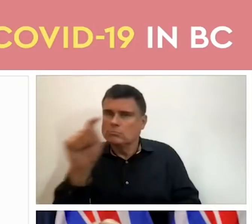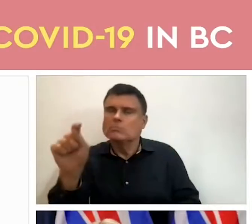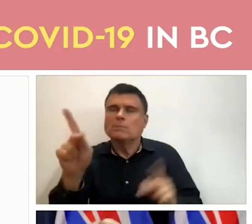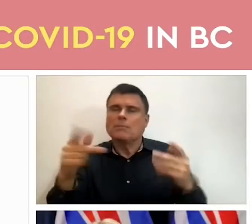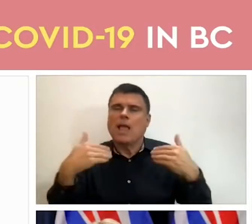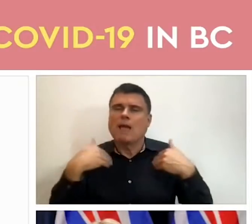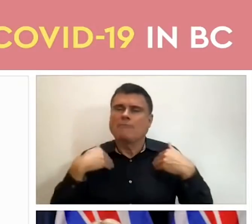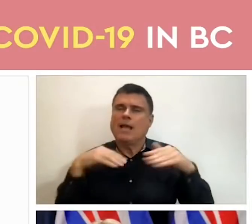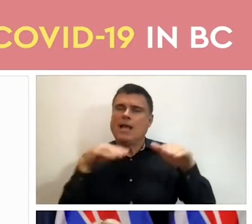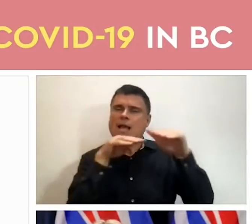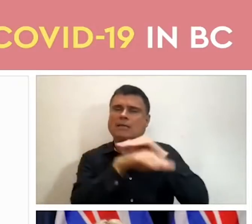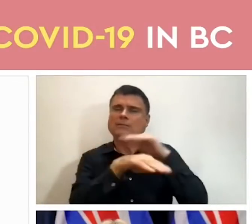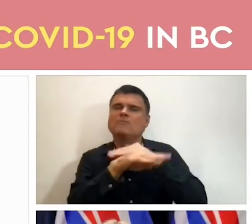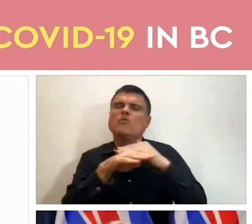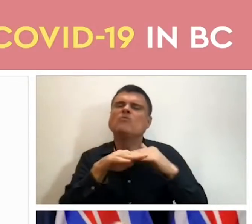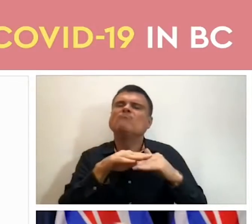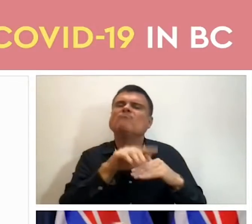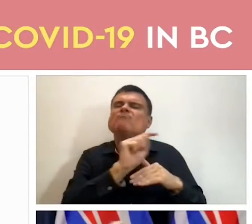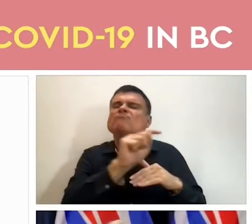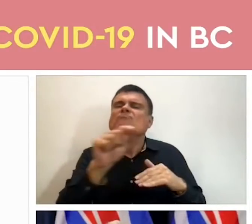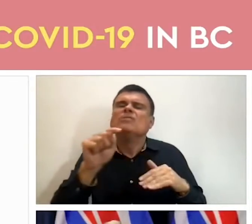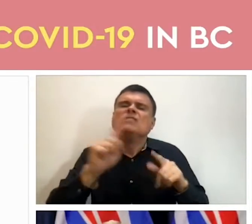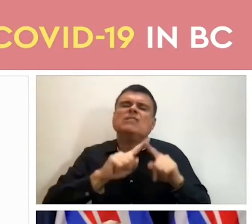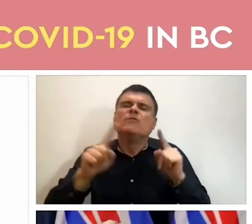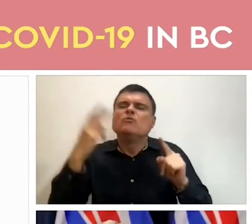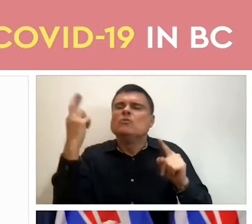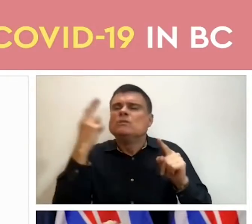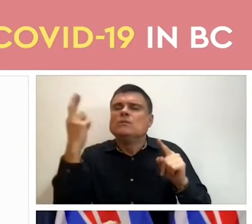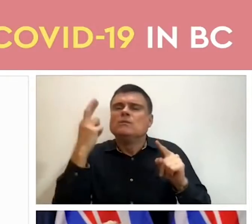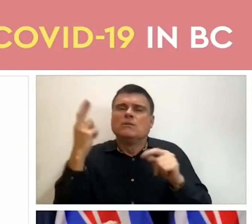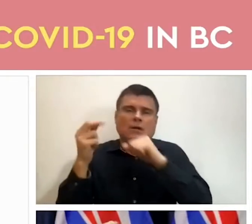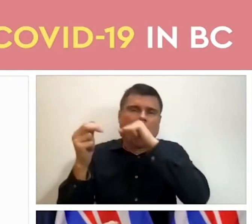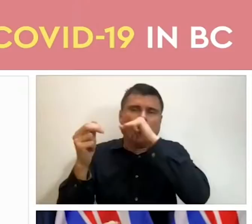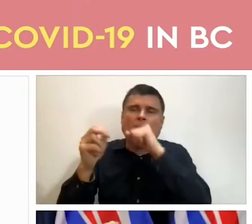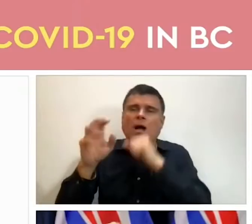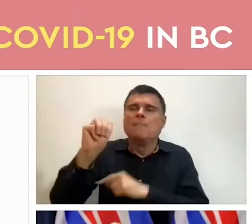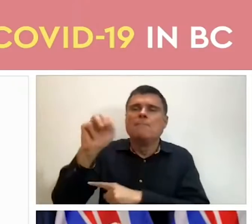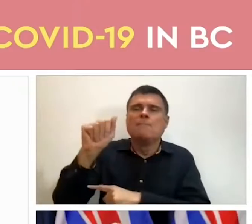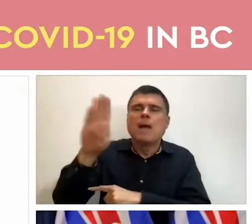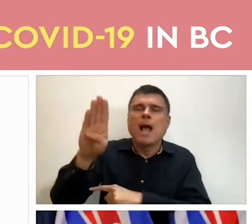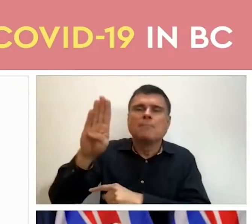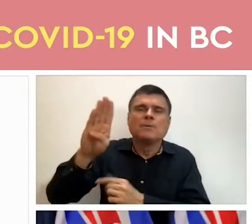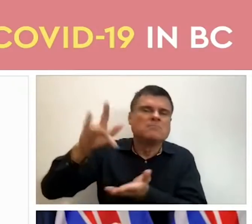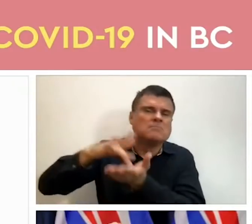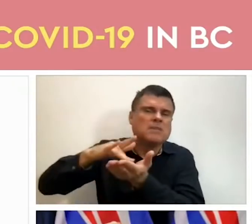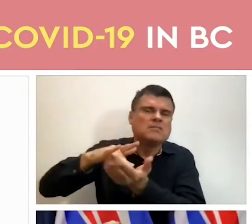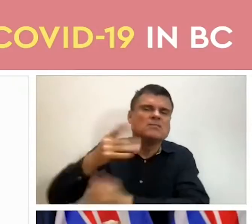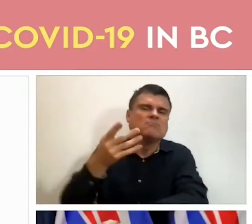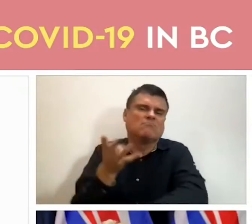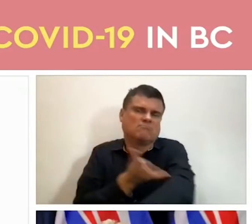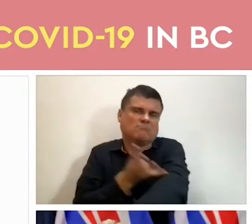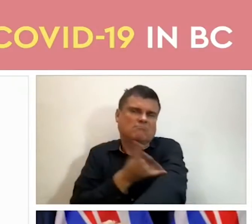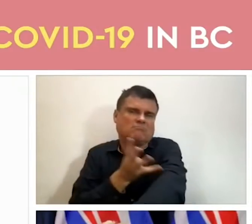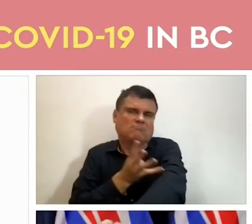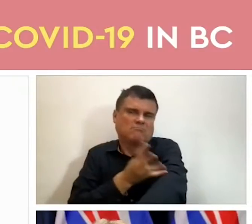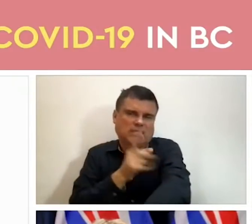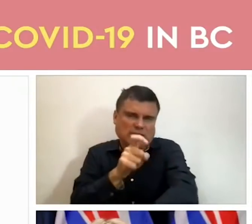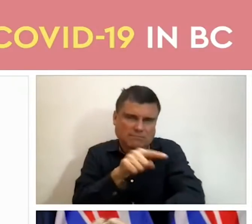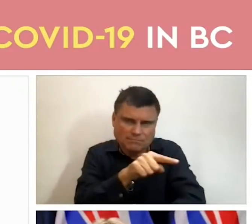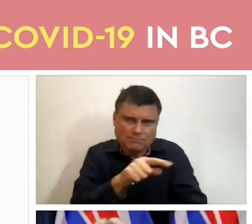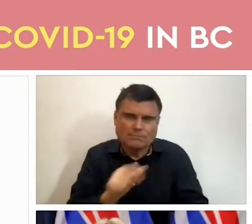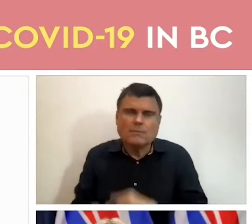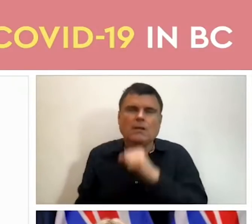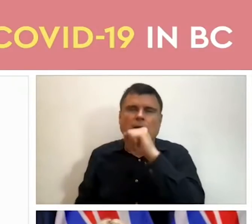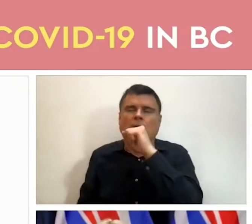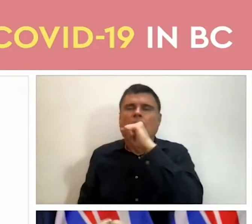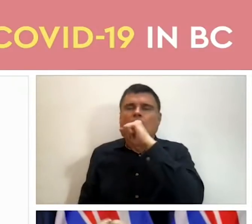other monoclonal antibodies that are still effective against this strain. We'll continue to expand our point-of-care screening